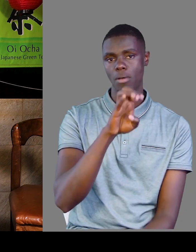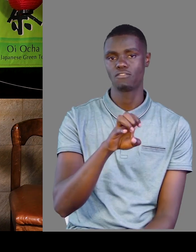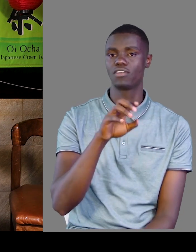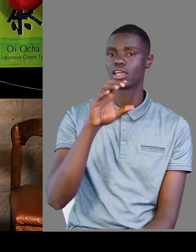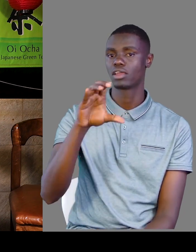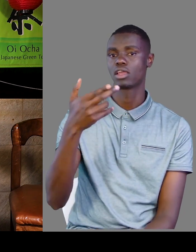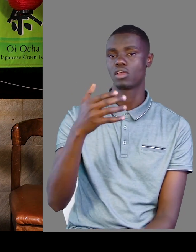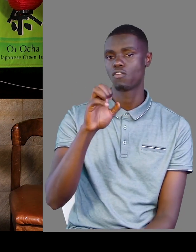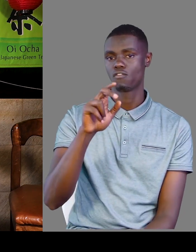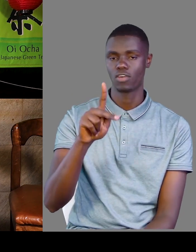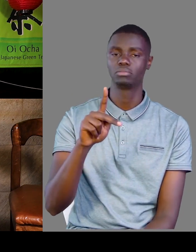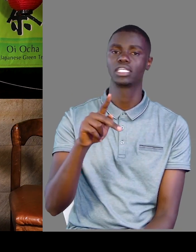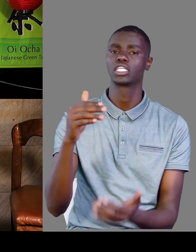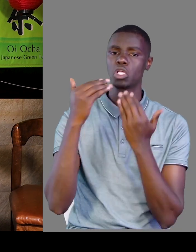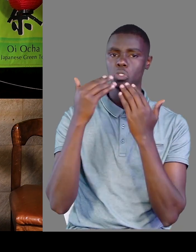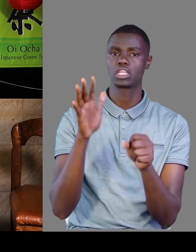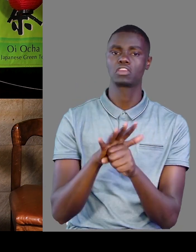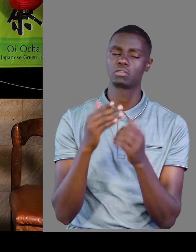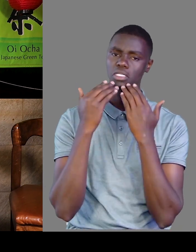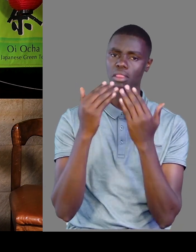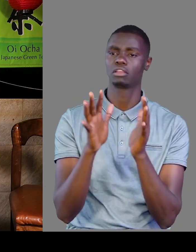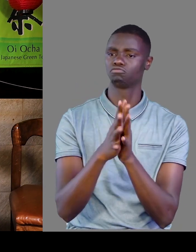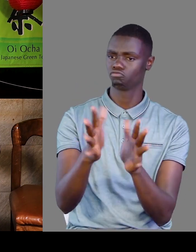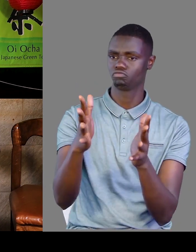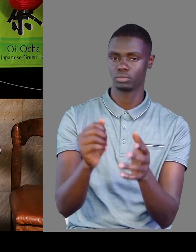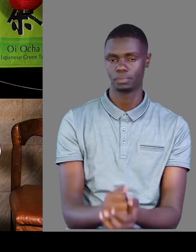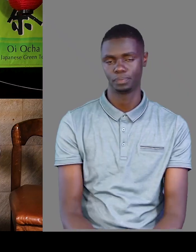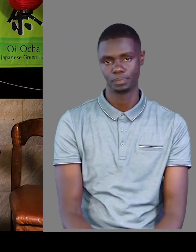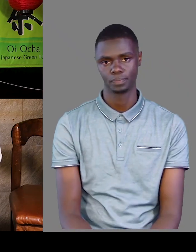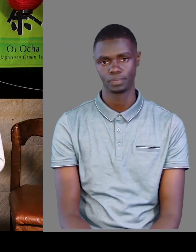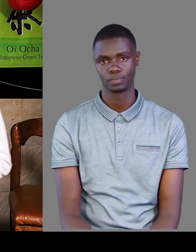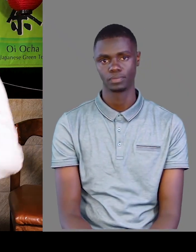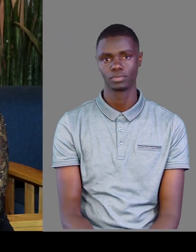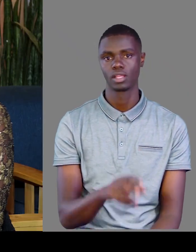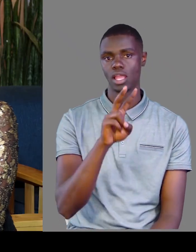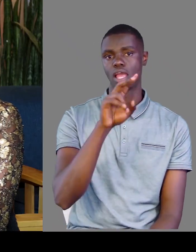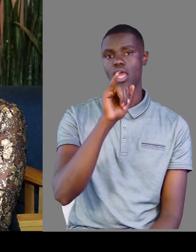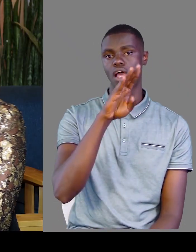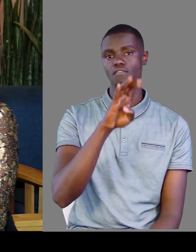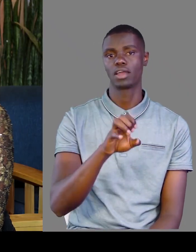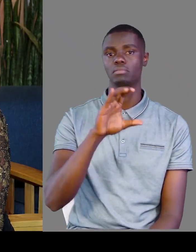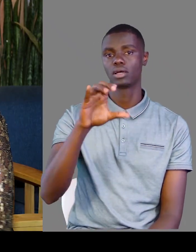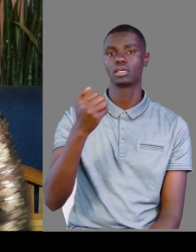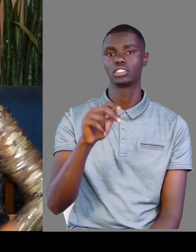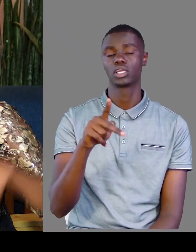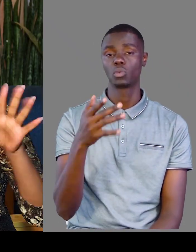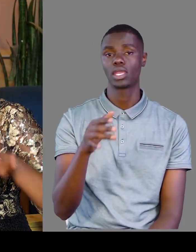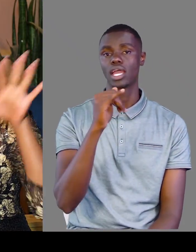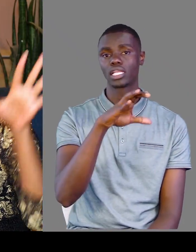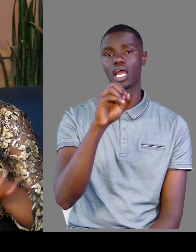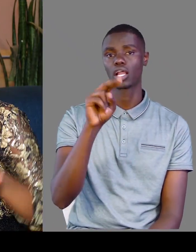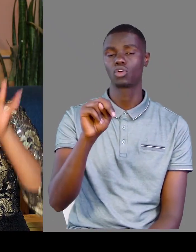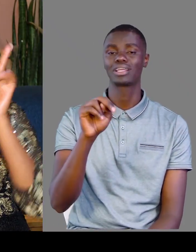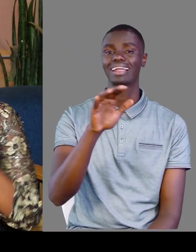Check. The Vibe Check. Yeah. Thank you so much. Sa big shout out. Vibe Tribe, we're here at the